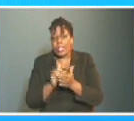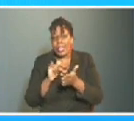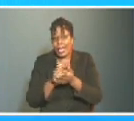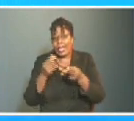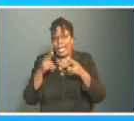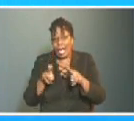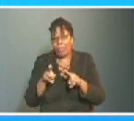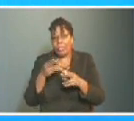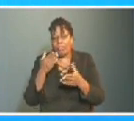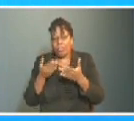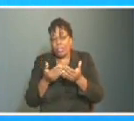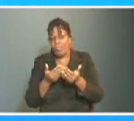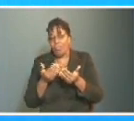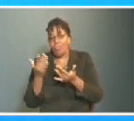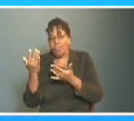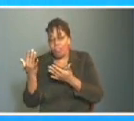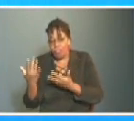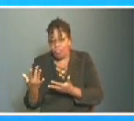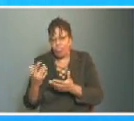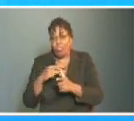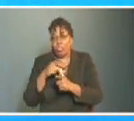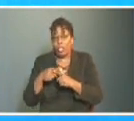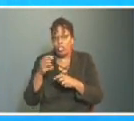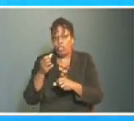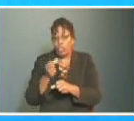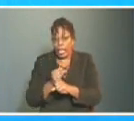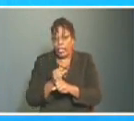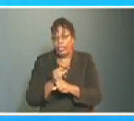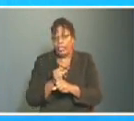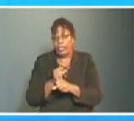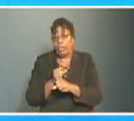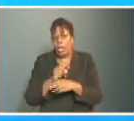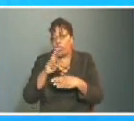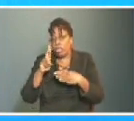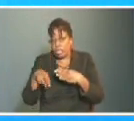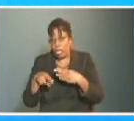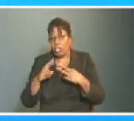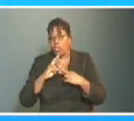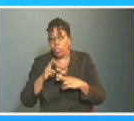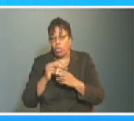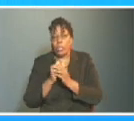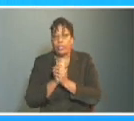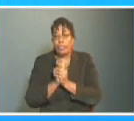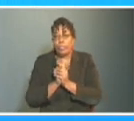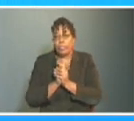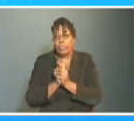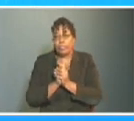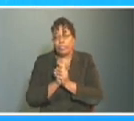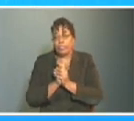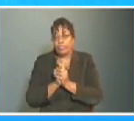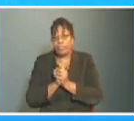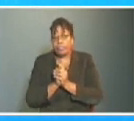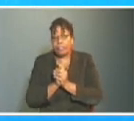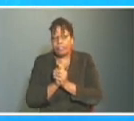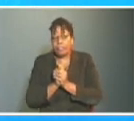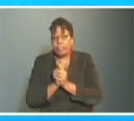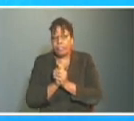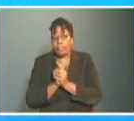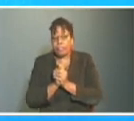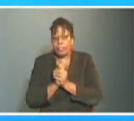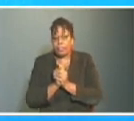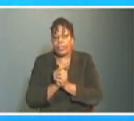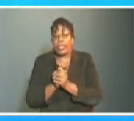there can be a lag of when labs report positive results in. That being said, that still is